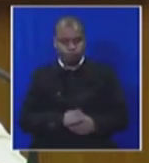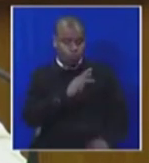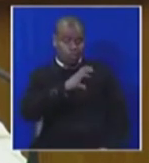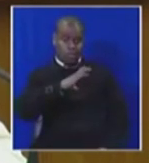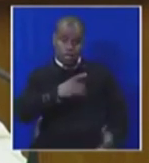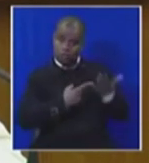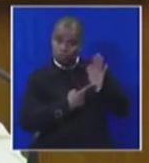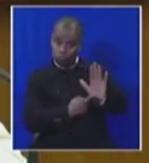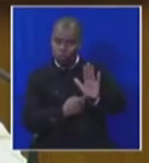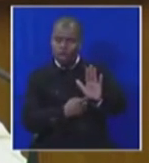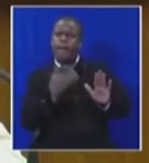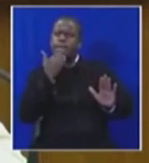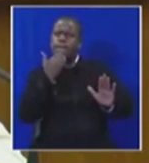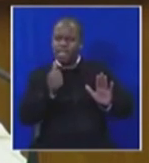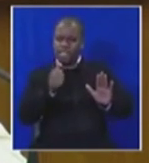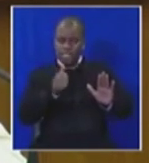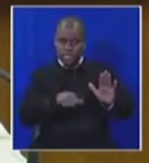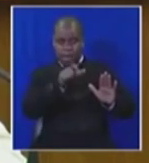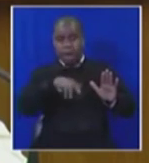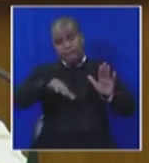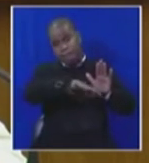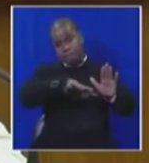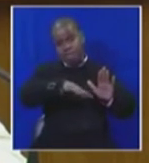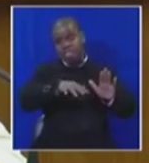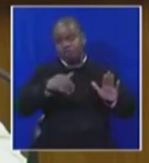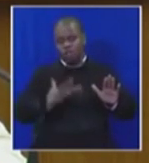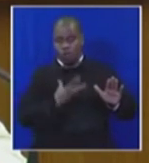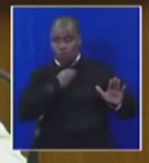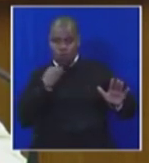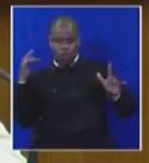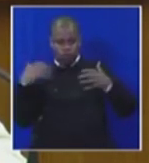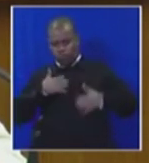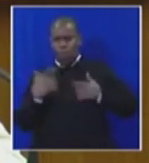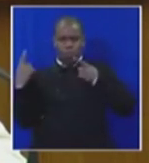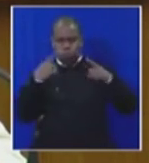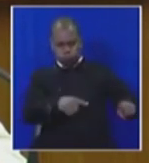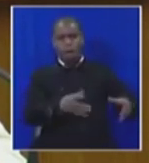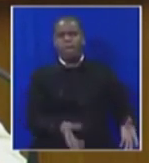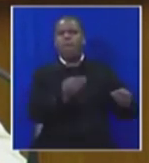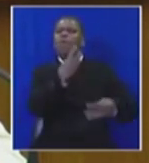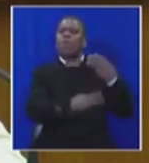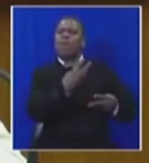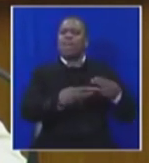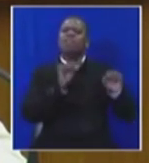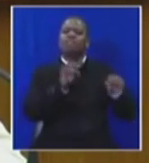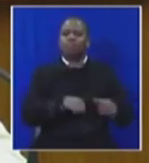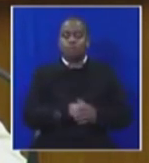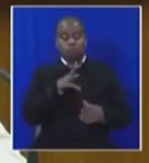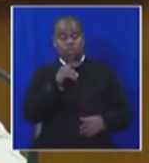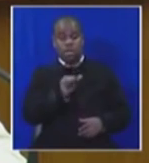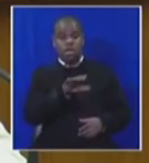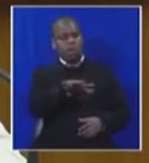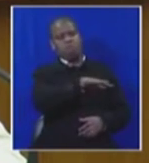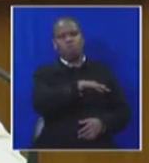now the best place to live if you are a young person. At 29.9, the DA-run Western Cape has the